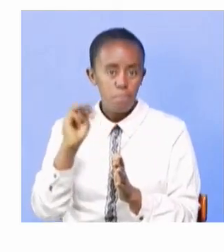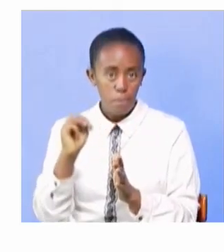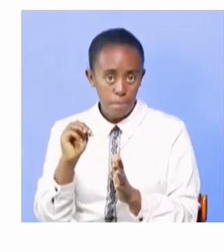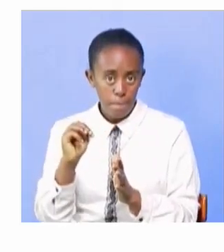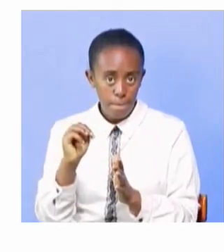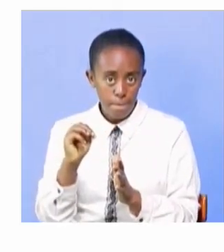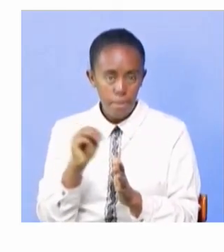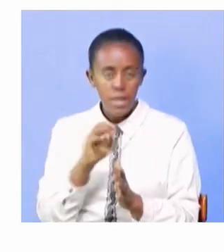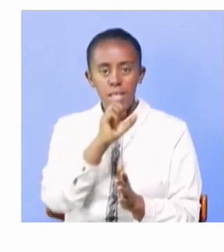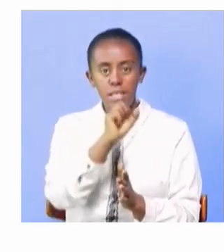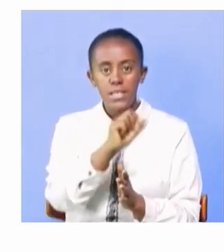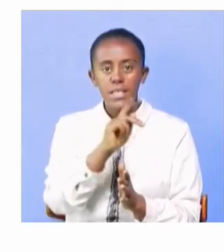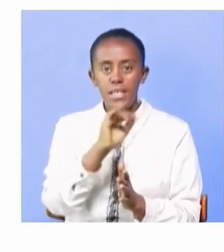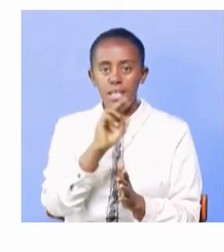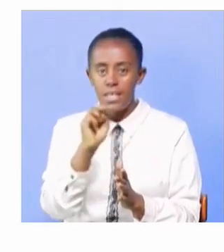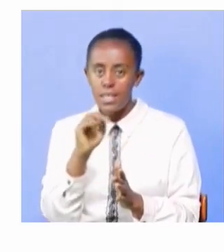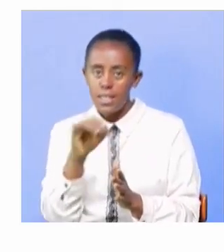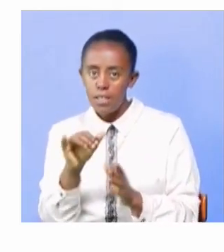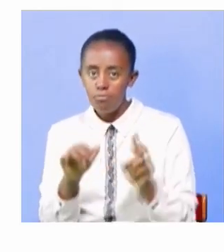skinny.